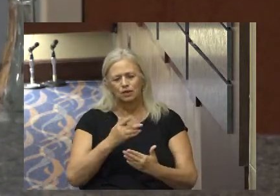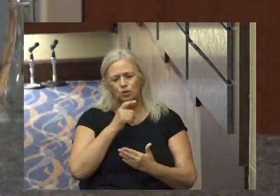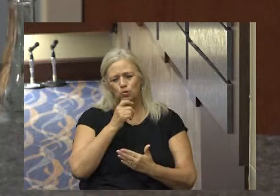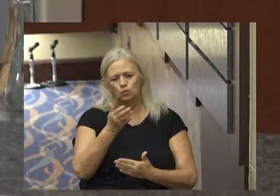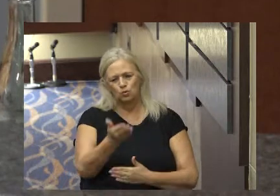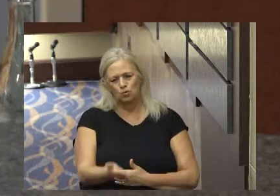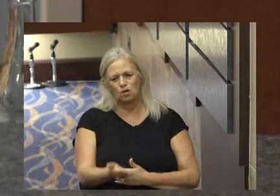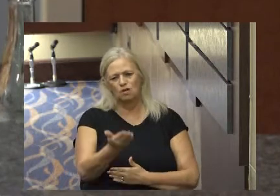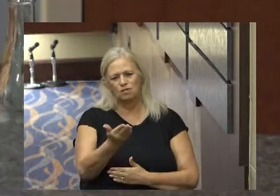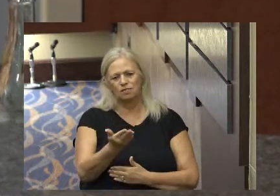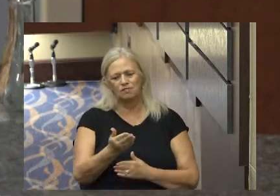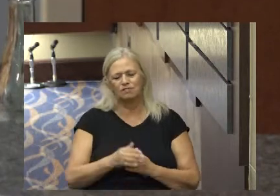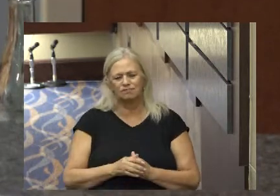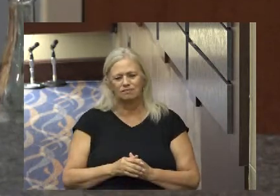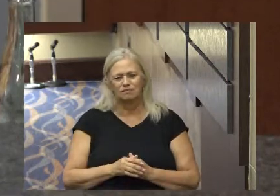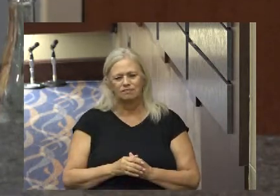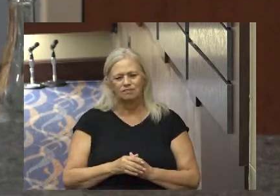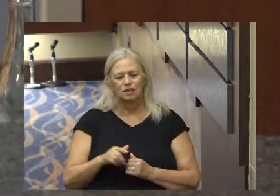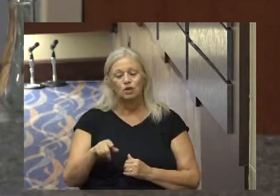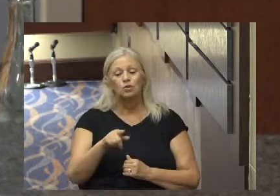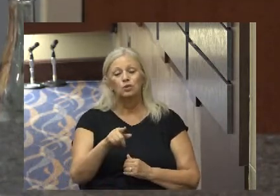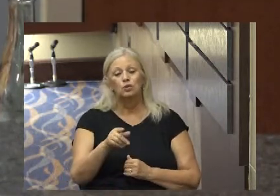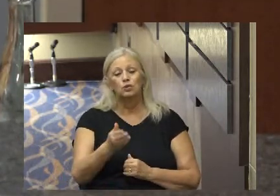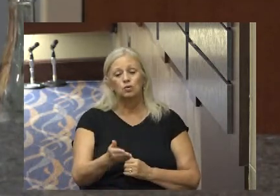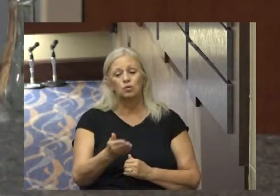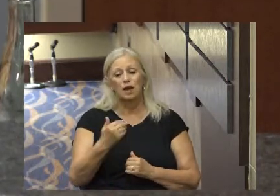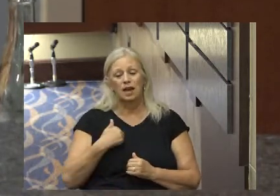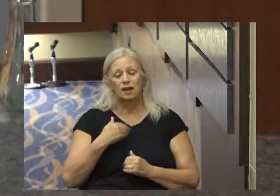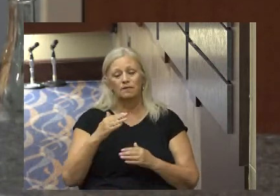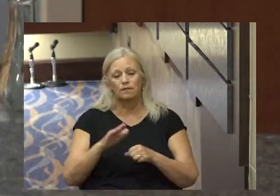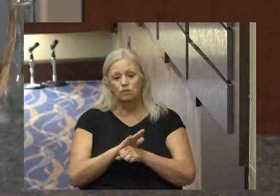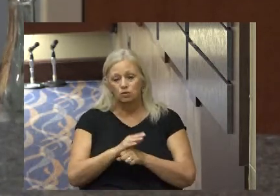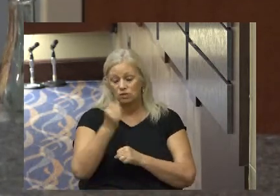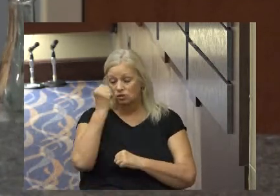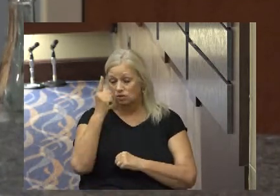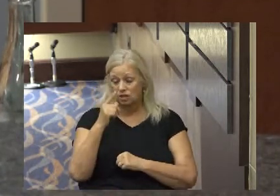have a full understanding that you can't do it all,